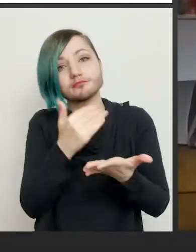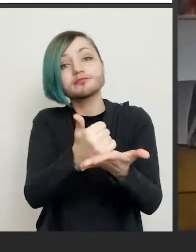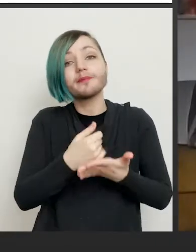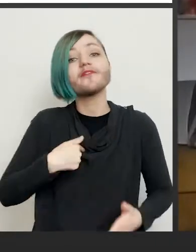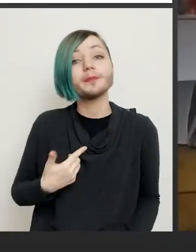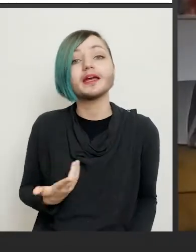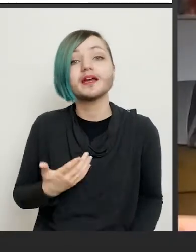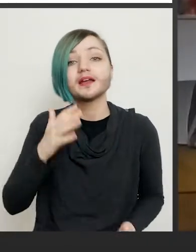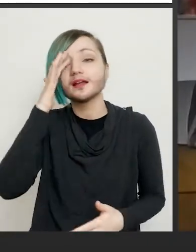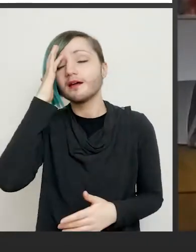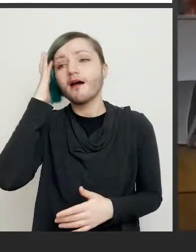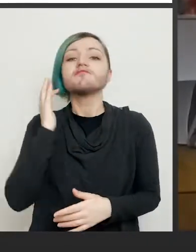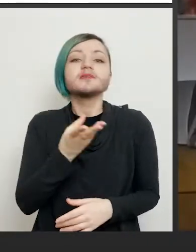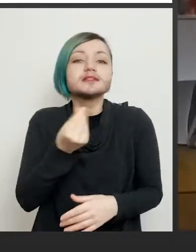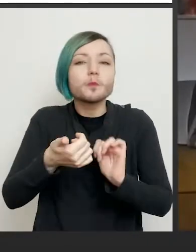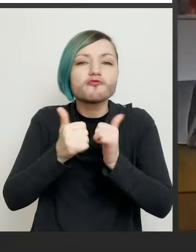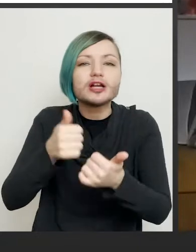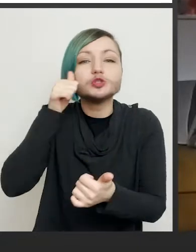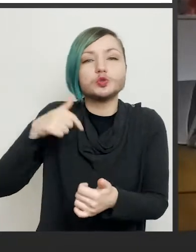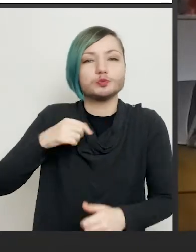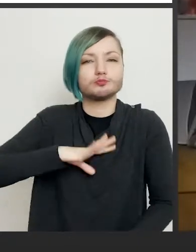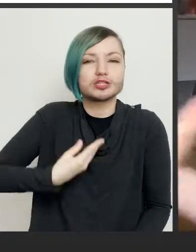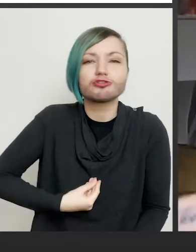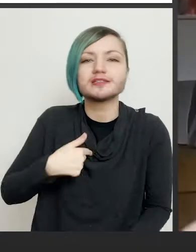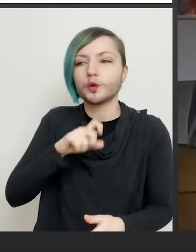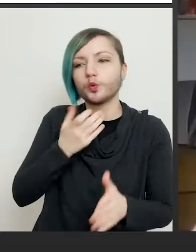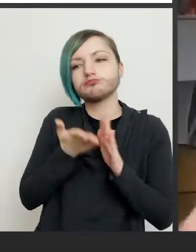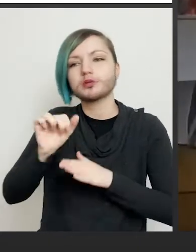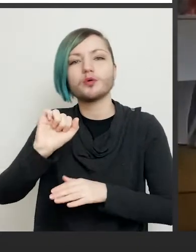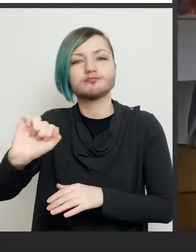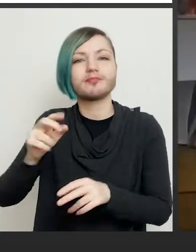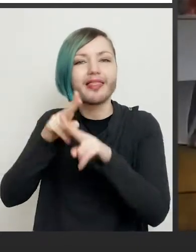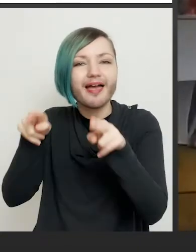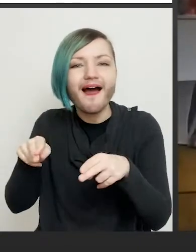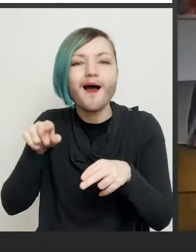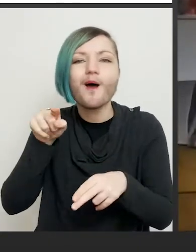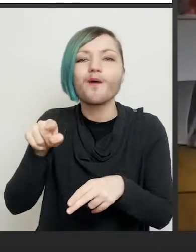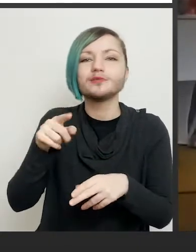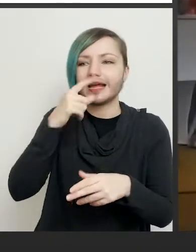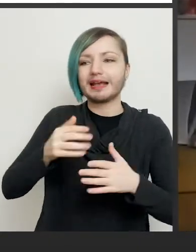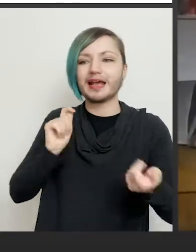had a few friends who knew I was trans, so I used to like go to their house, and I used to then dress up as I wanted. And